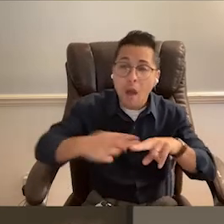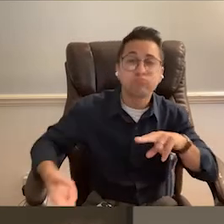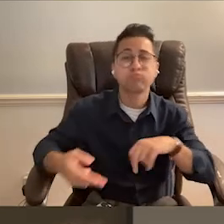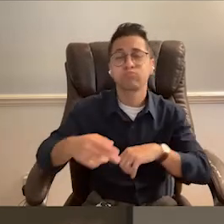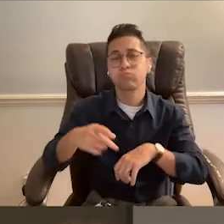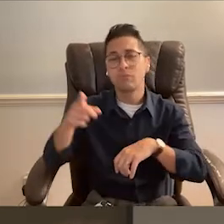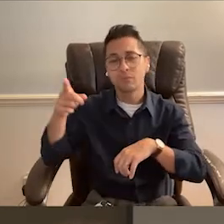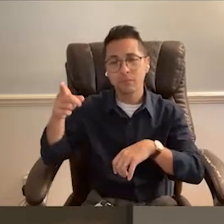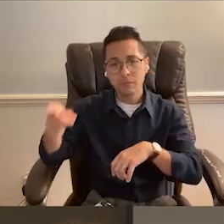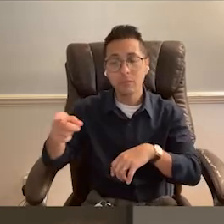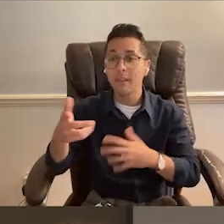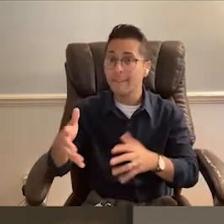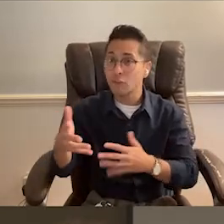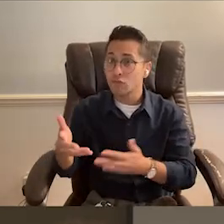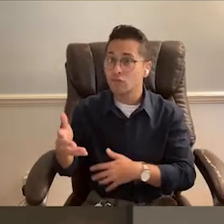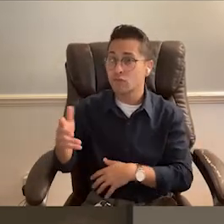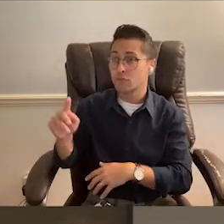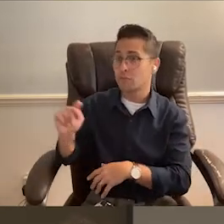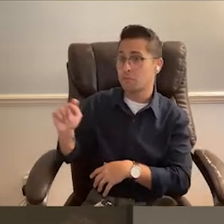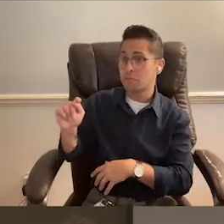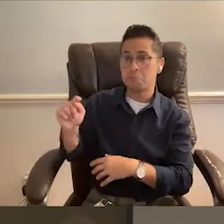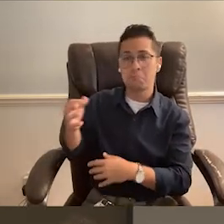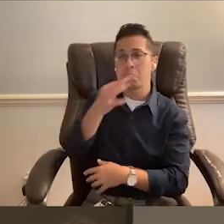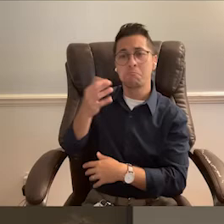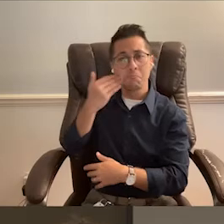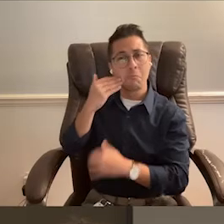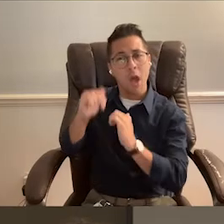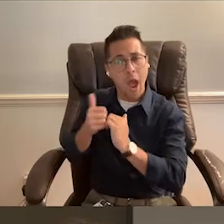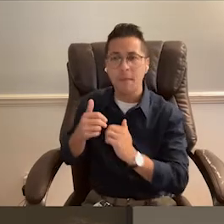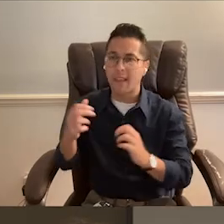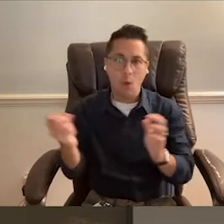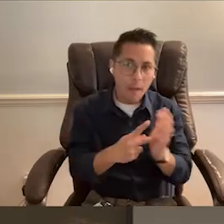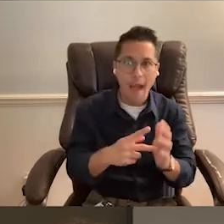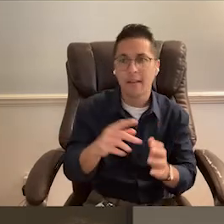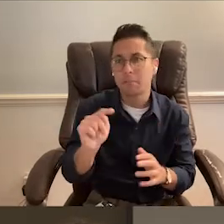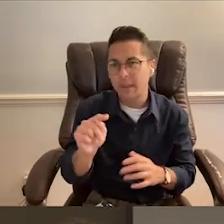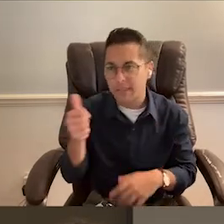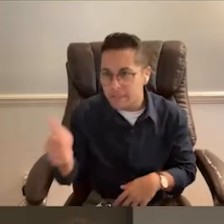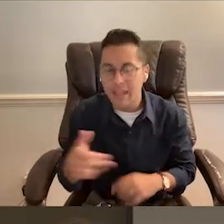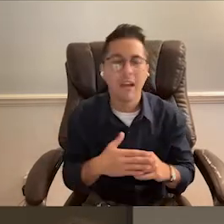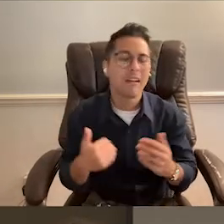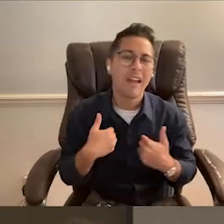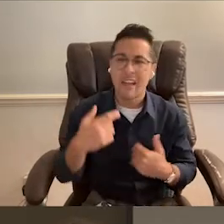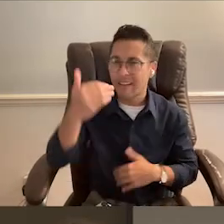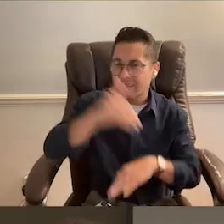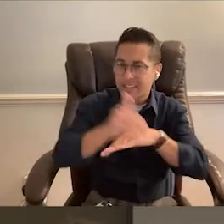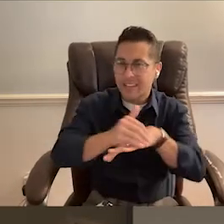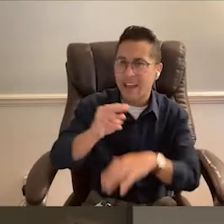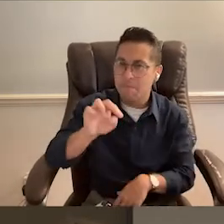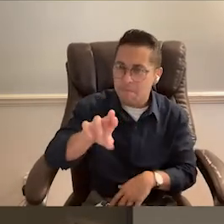lot, eat poorly, lose weight, return to bedwetting, like they've stopped the bedwetting and now they return to